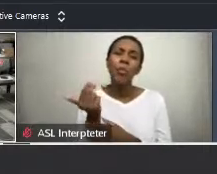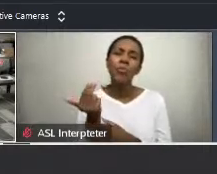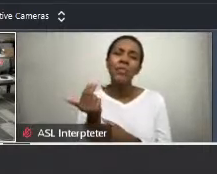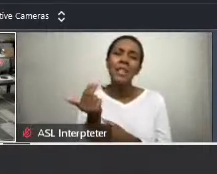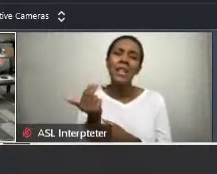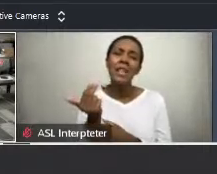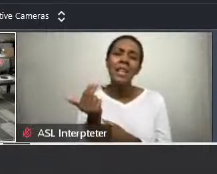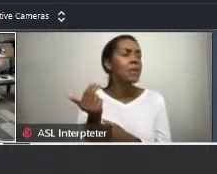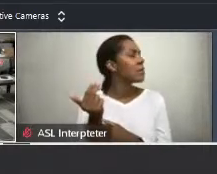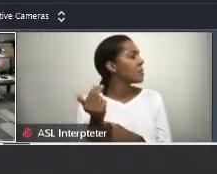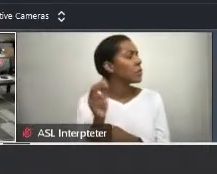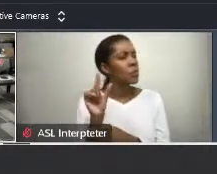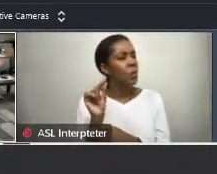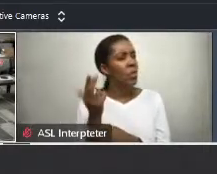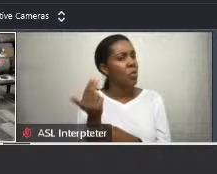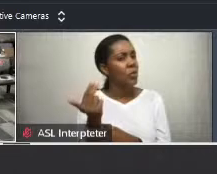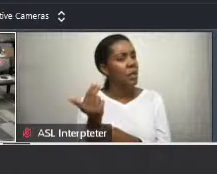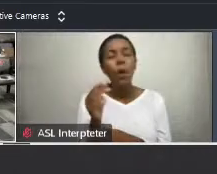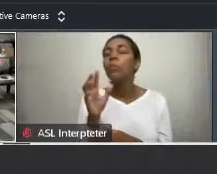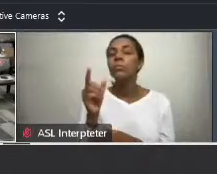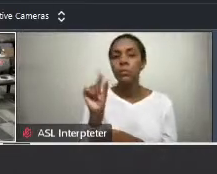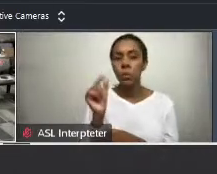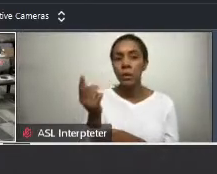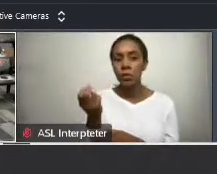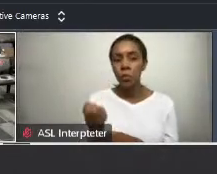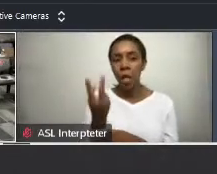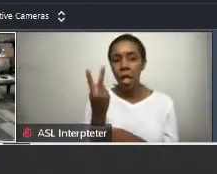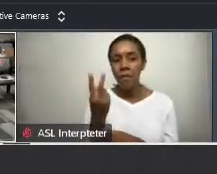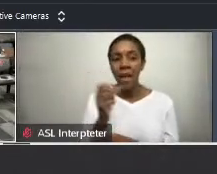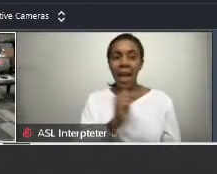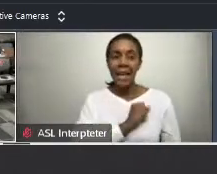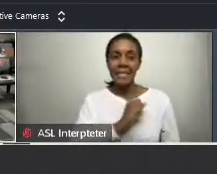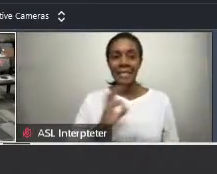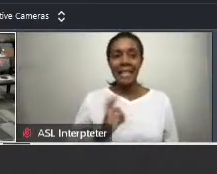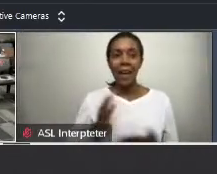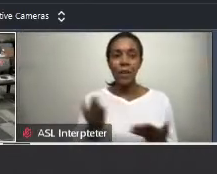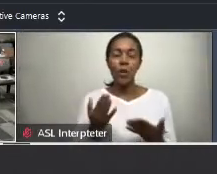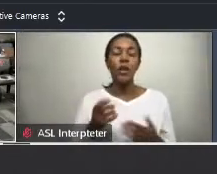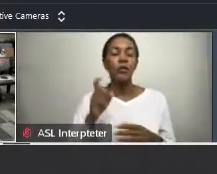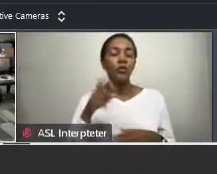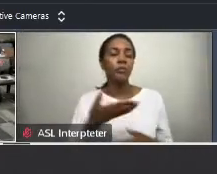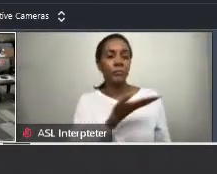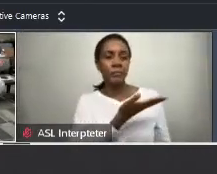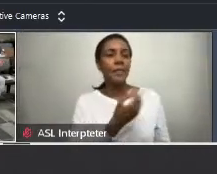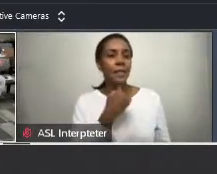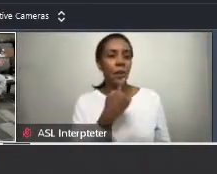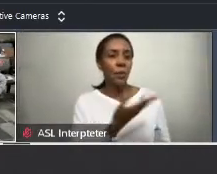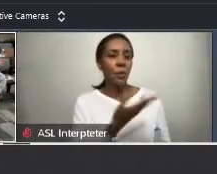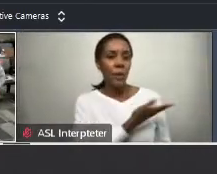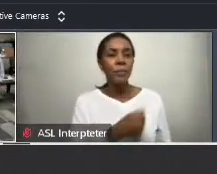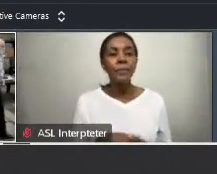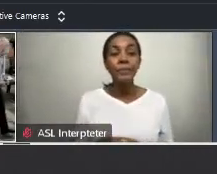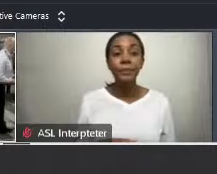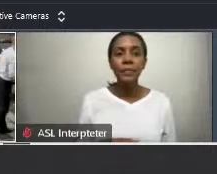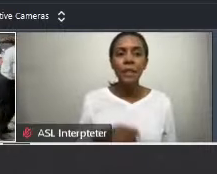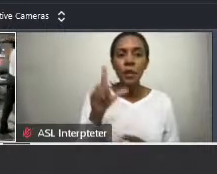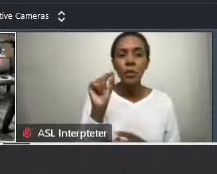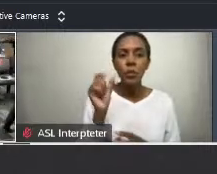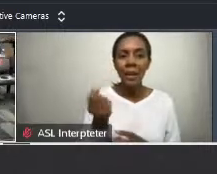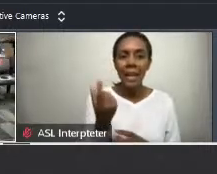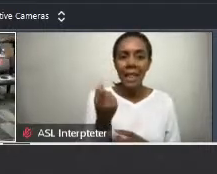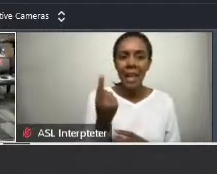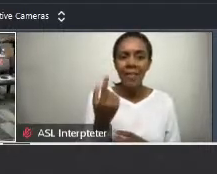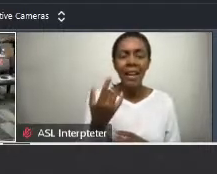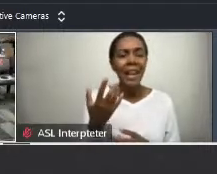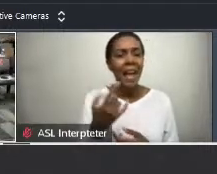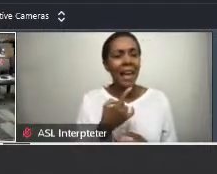2013, roughly 2012. I have staff here. I should recognize my staff. 2012, 2011. I want to